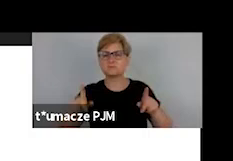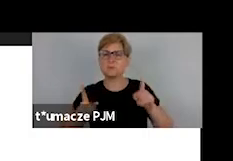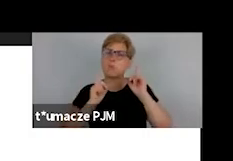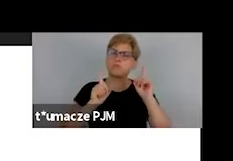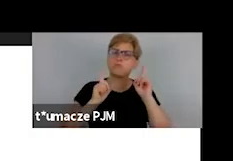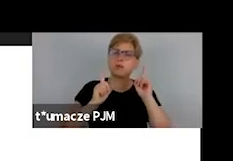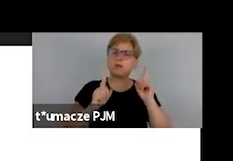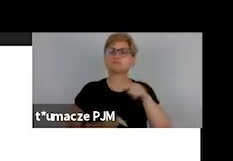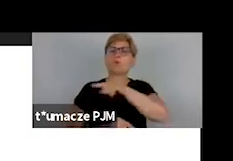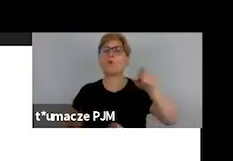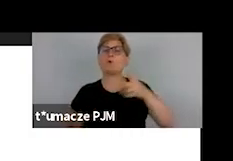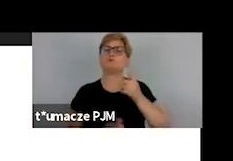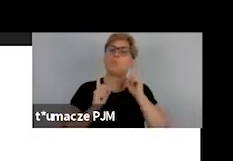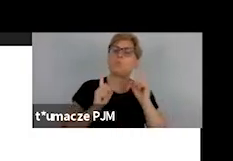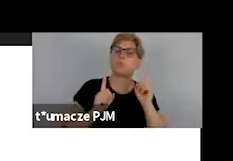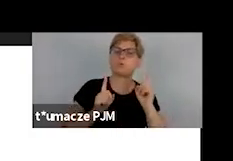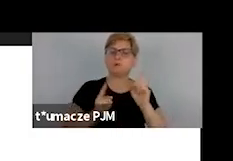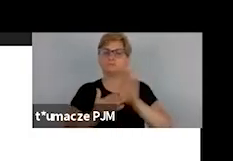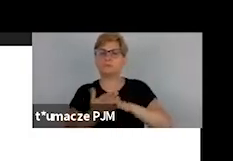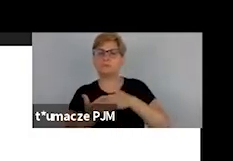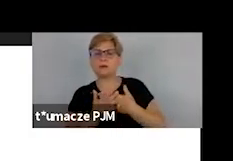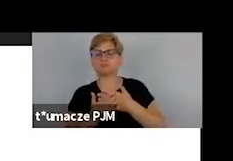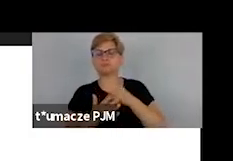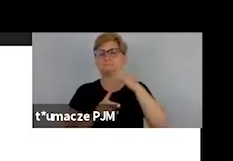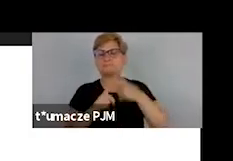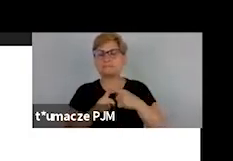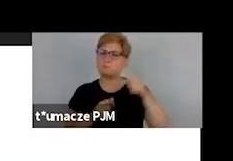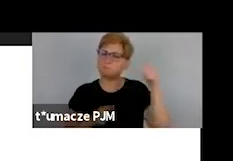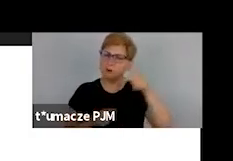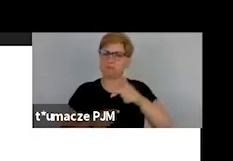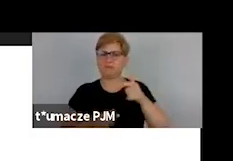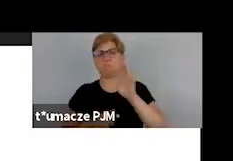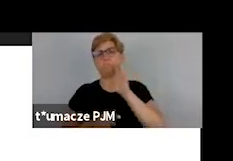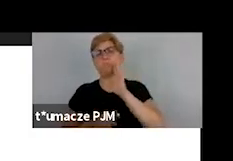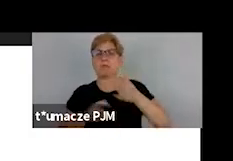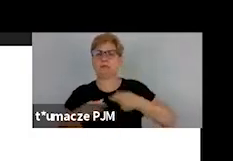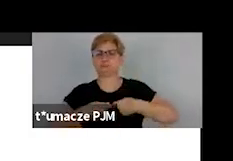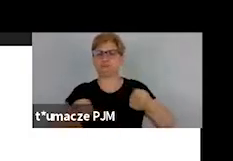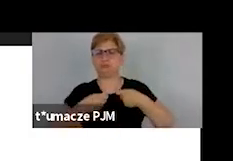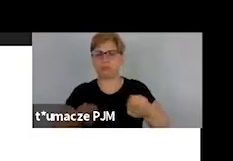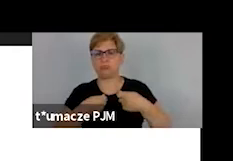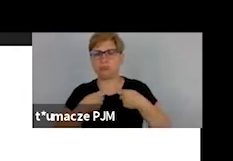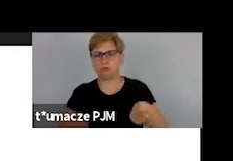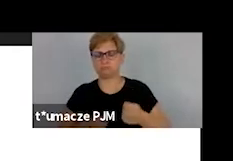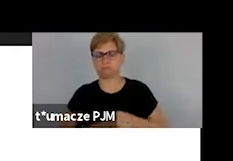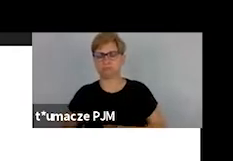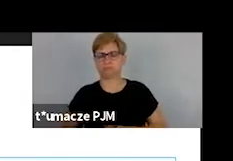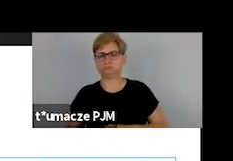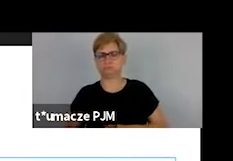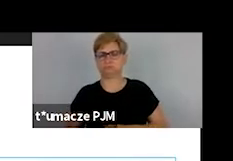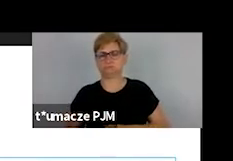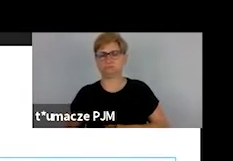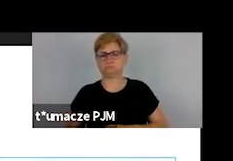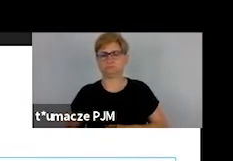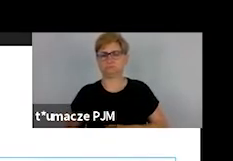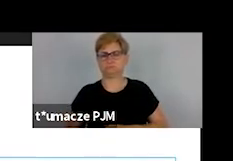have questions. I think that's different in different parts of Europe, and I think it's a generational issue as well. Next slide.